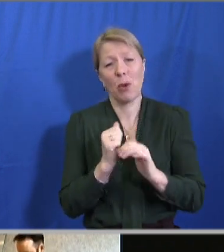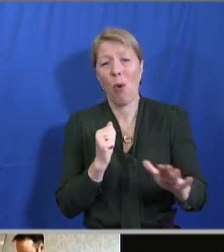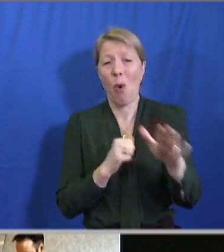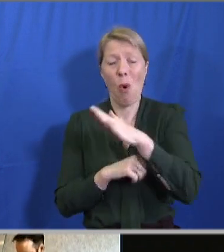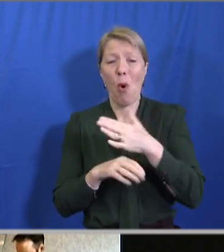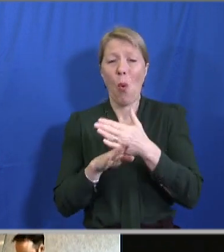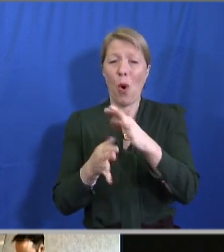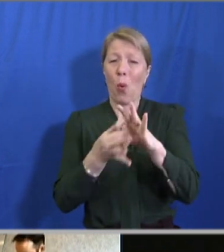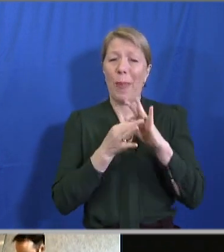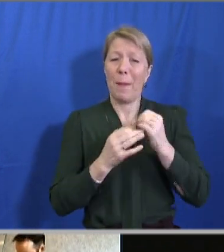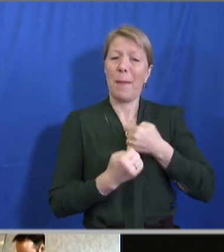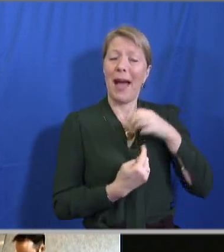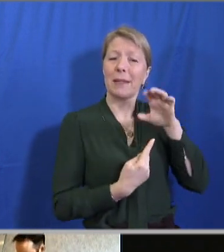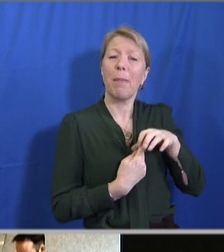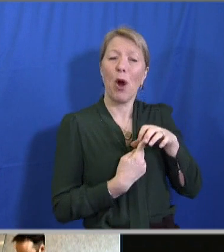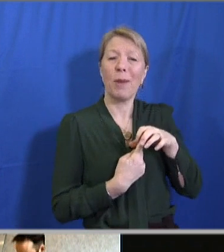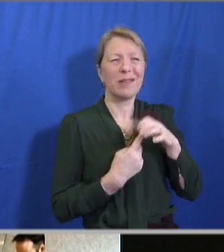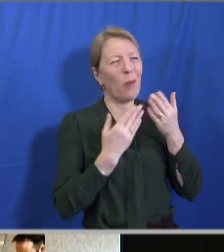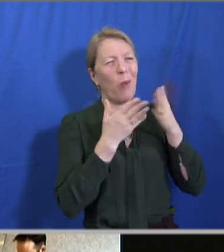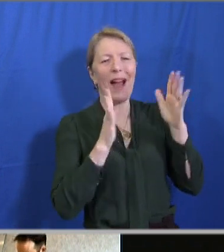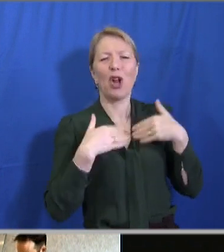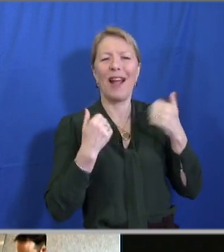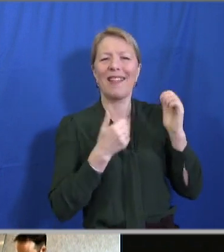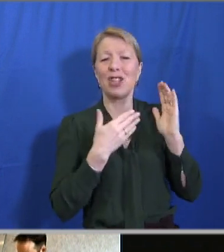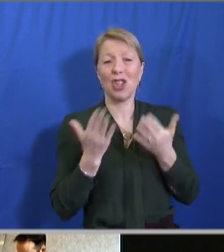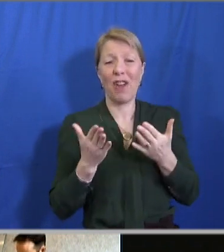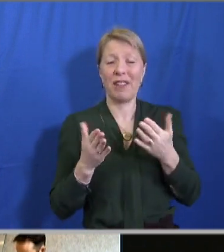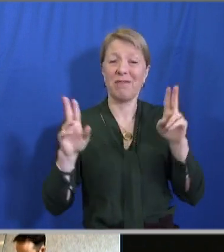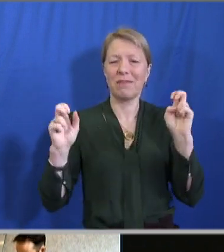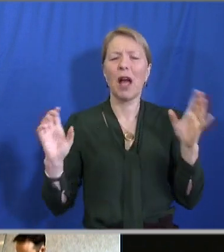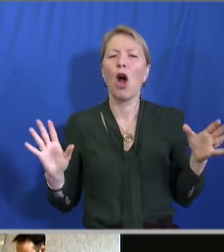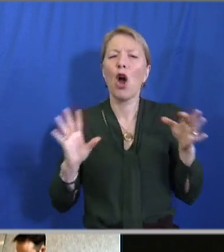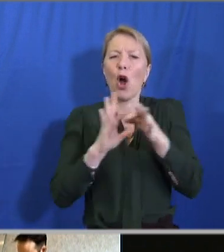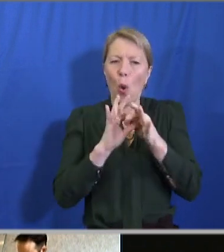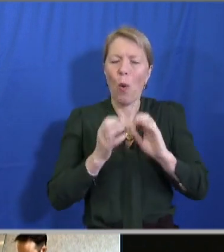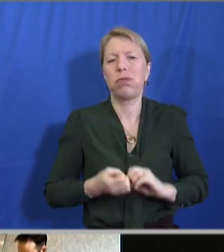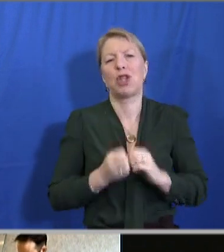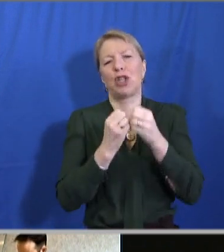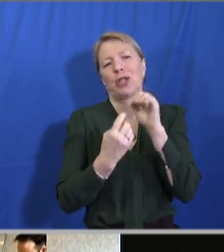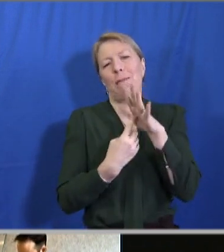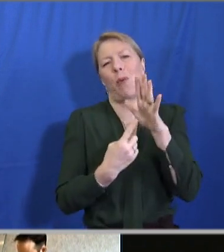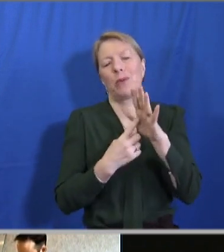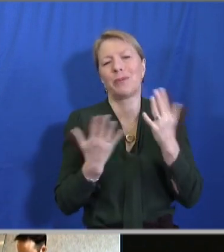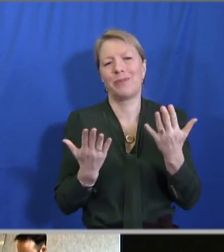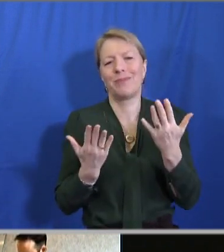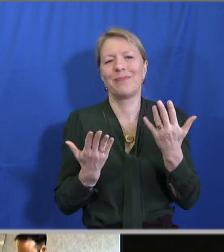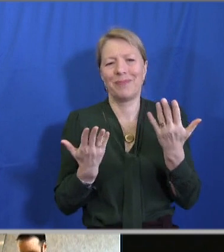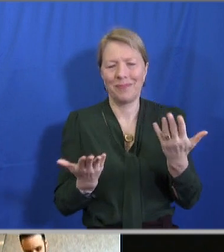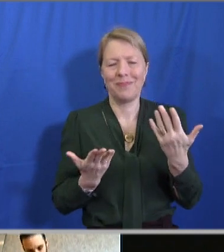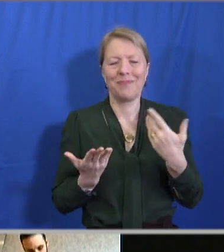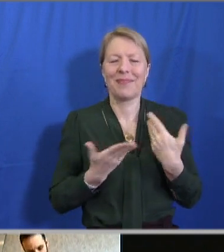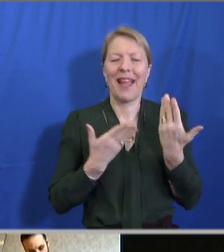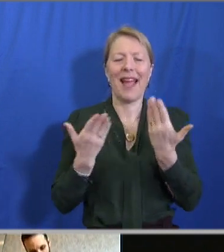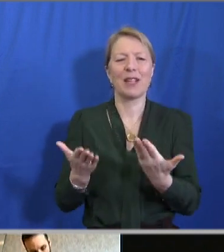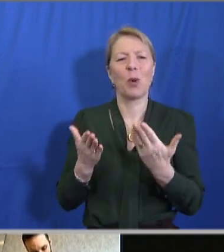health service in that spirit of co-production. And as Chair has pointed out, I'll hand over to my official, Mark McGuckin, who's our